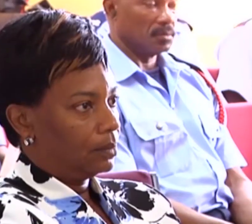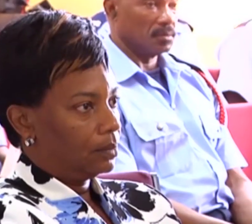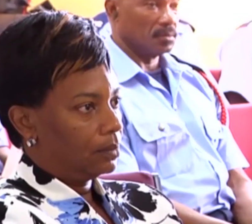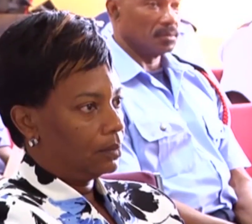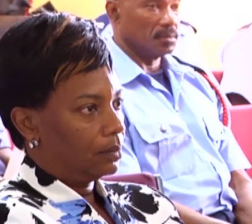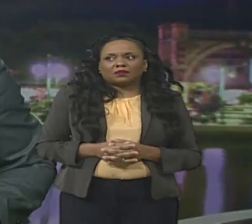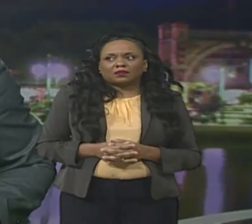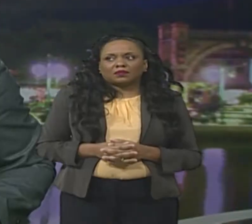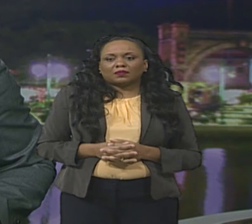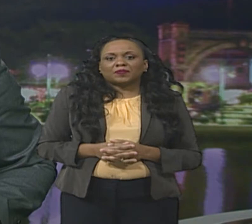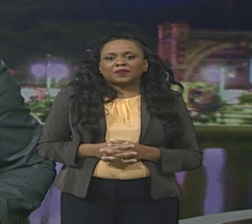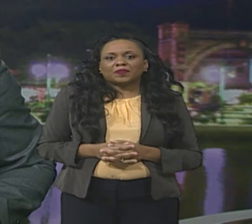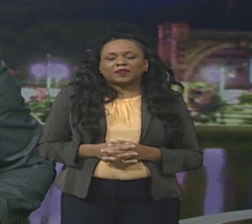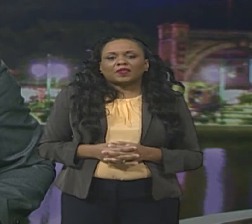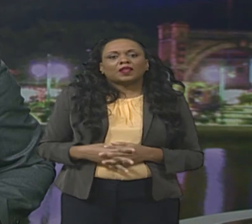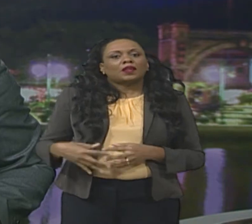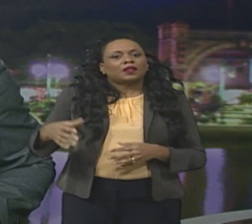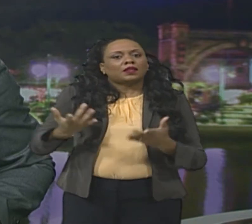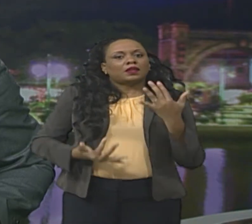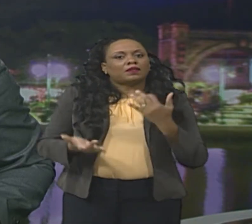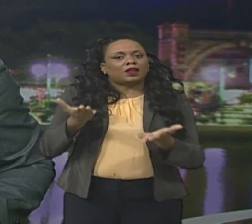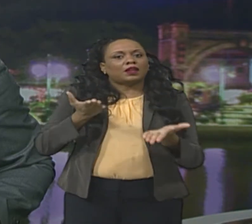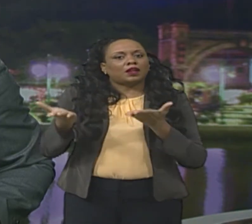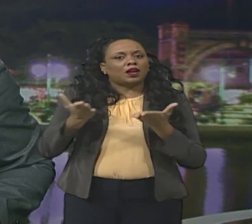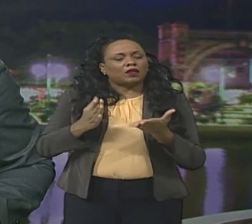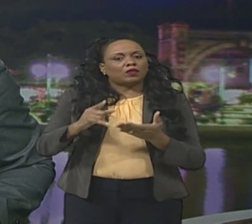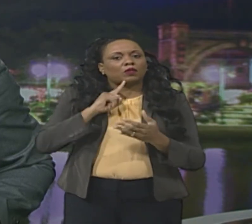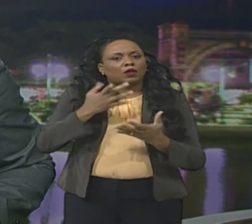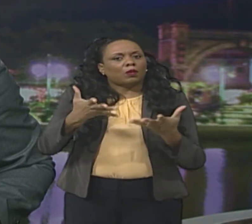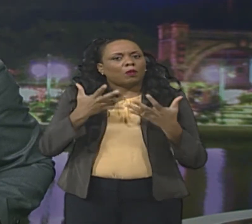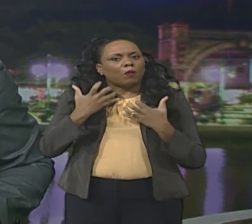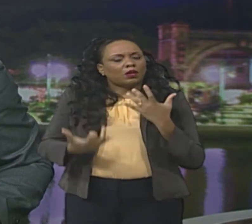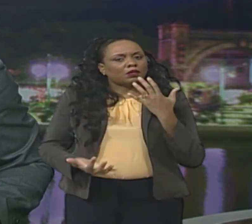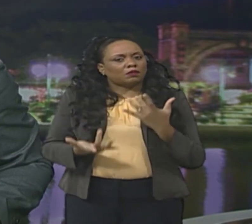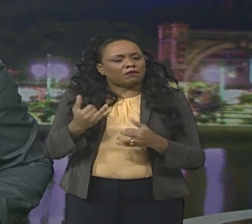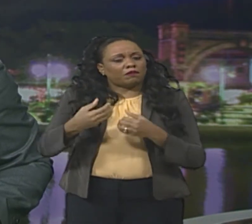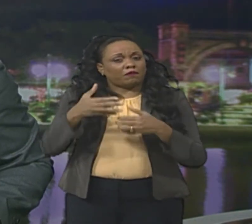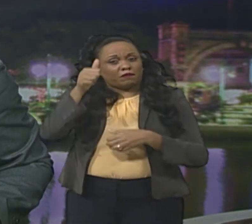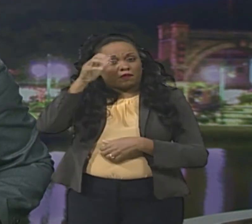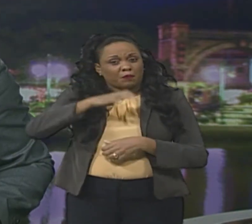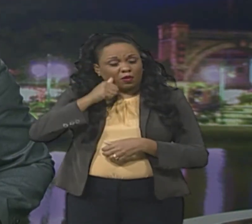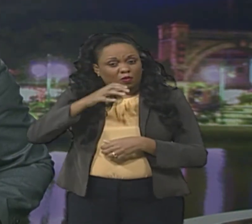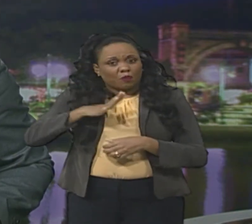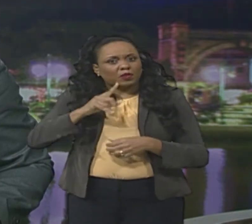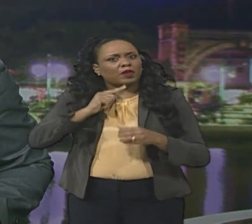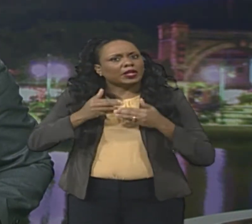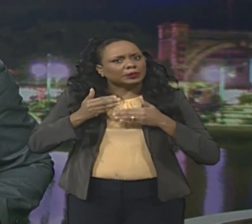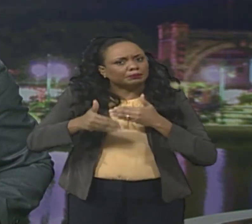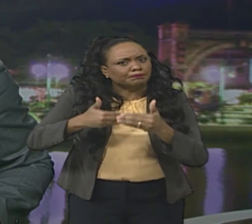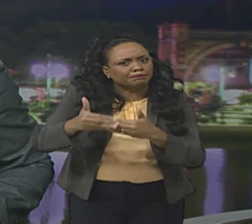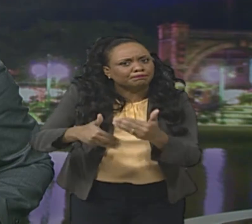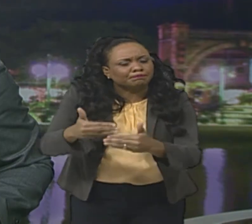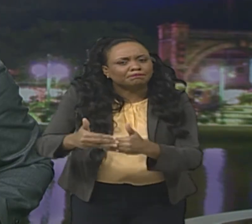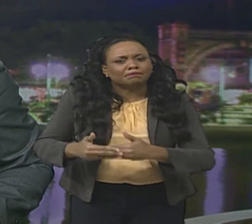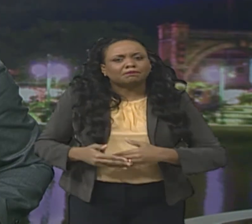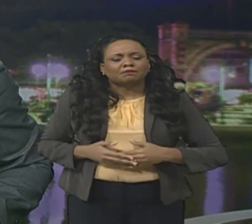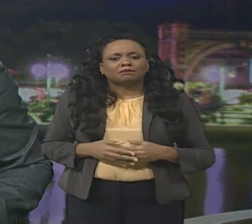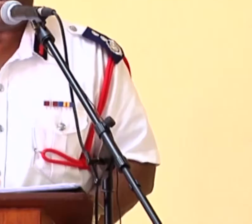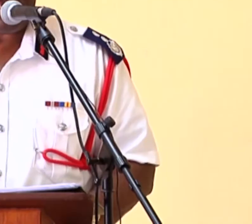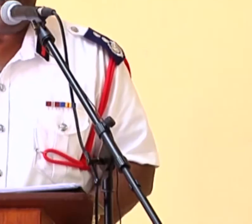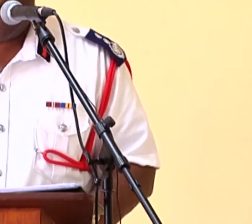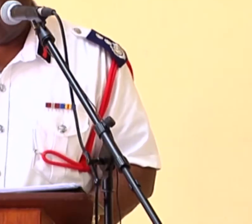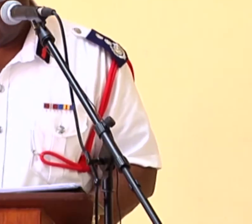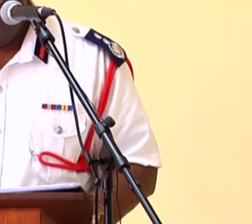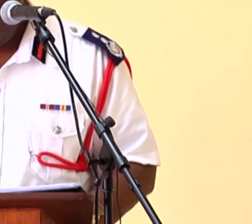Officer Al Maynard gave the assurance the fire service is committed to the advancement of its officers. We recognize that there were